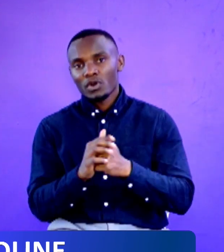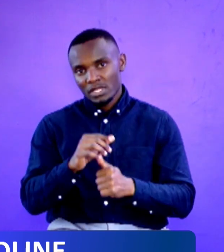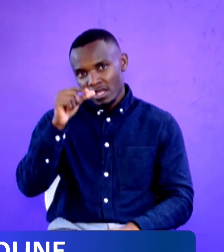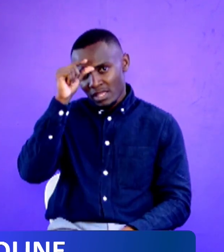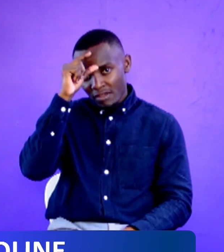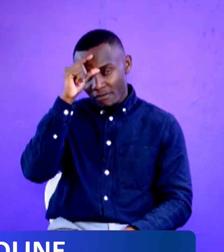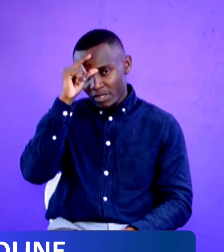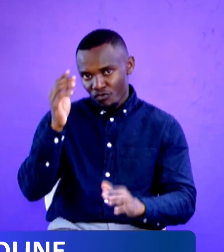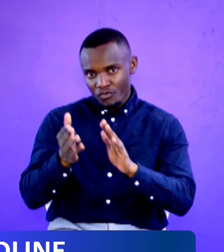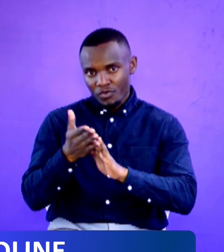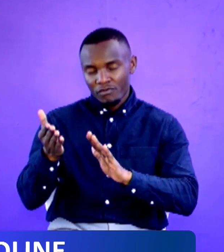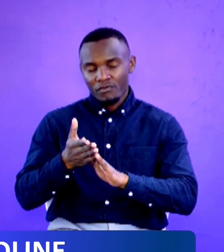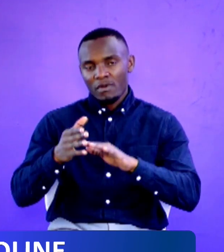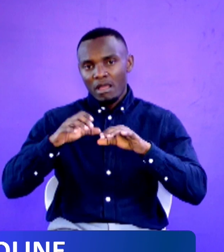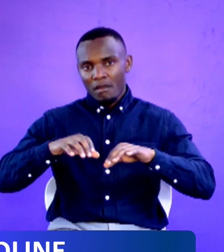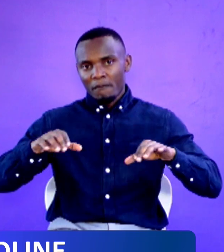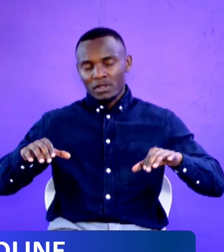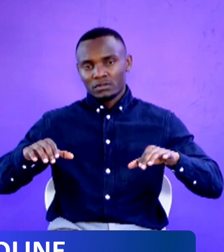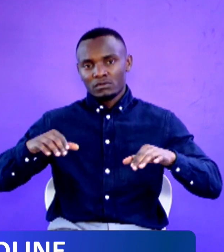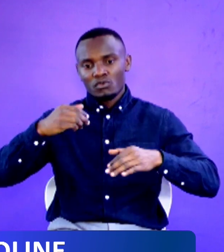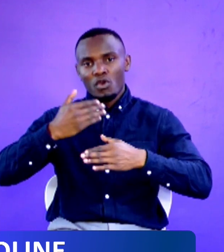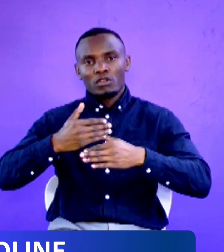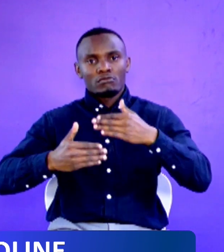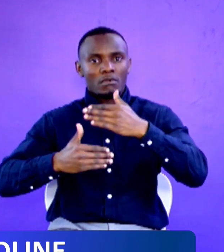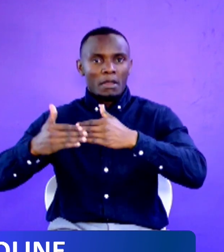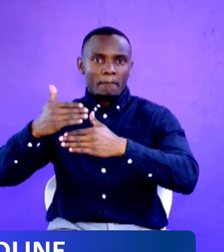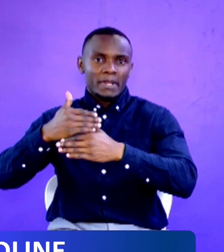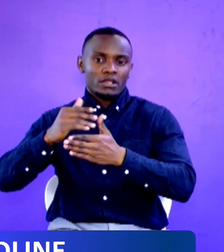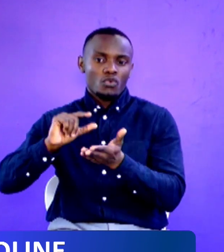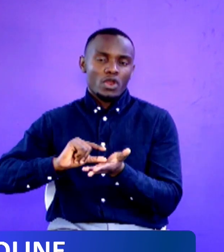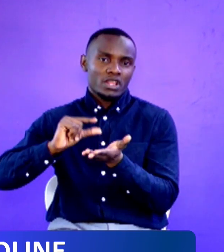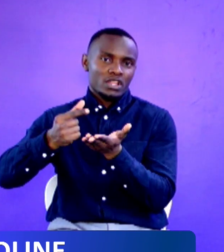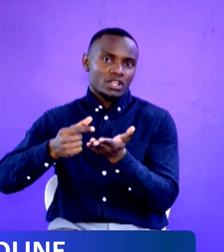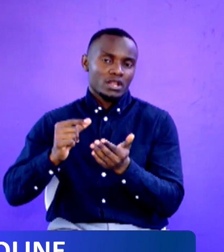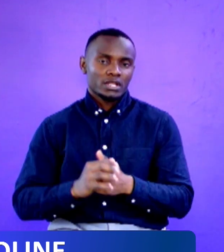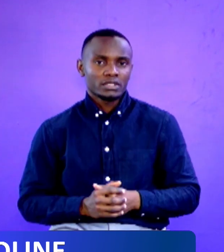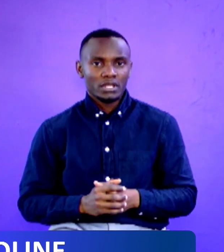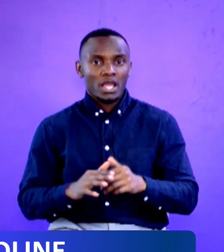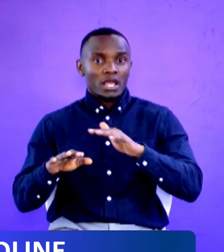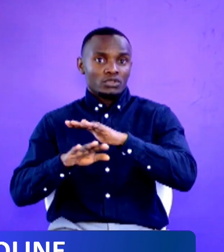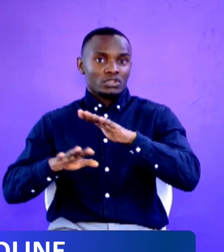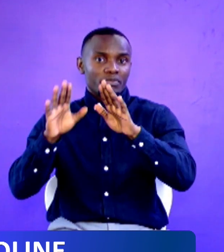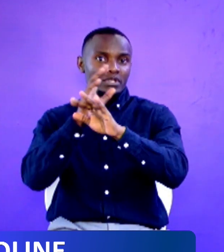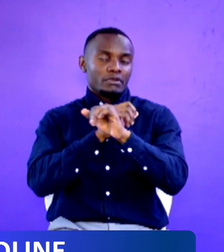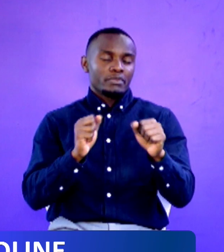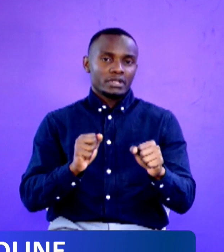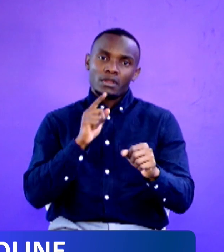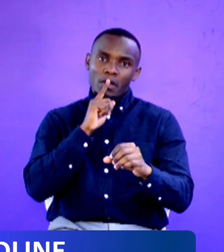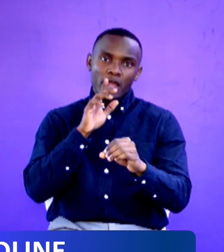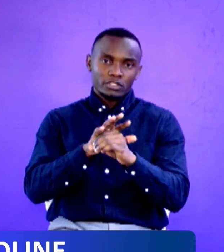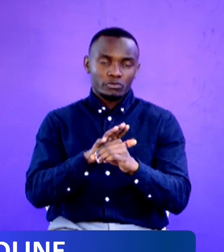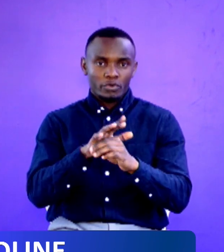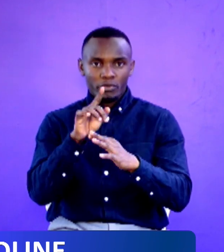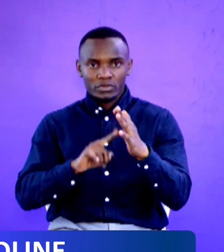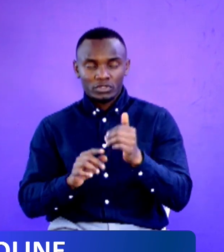market construction grants for small traders. And Deputy President Kithure Kindiki has assured Mama Mboga and